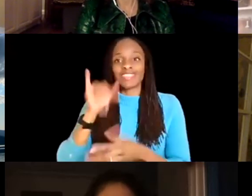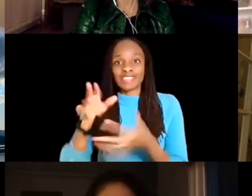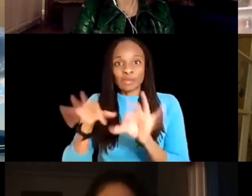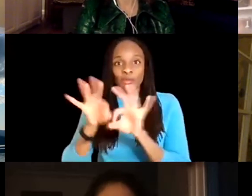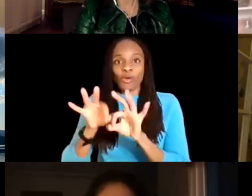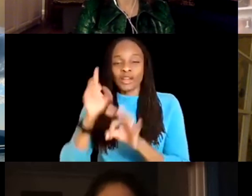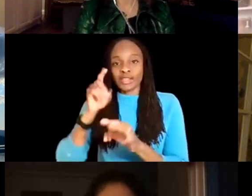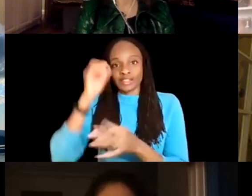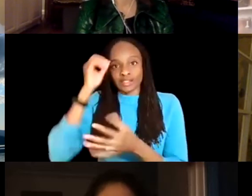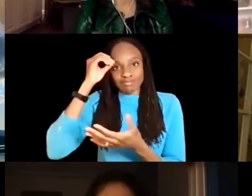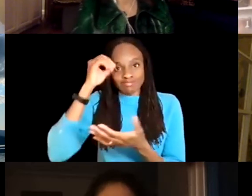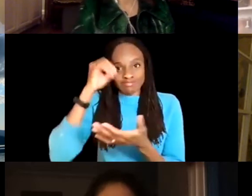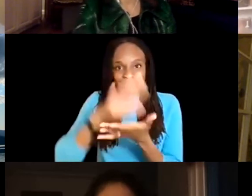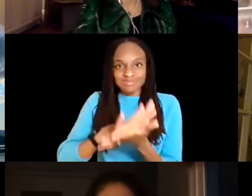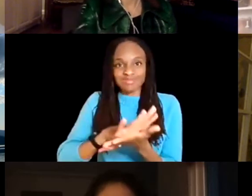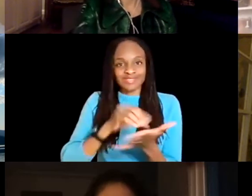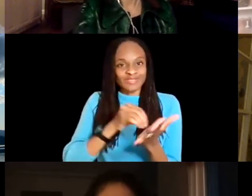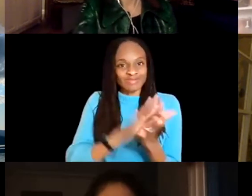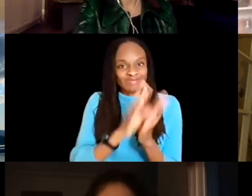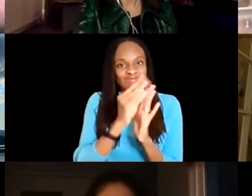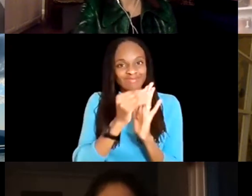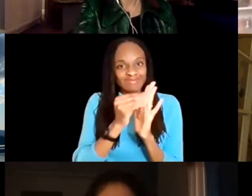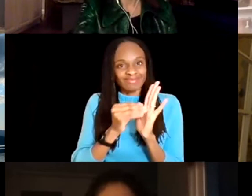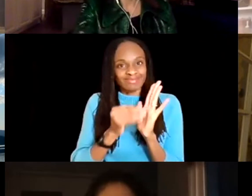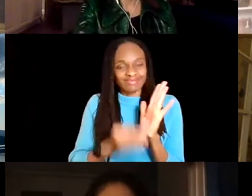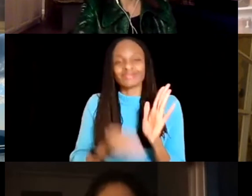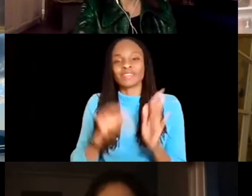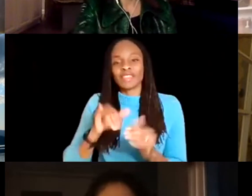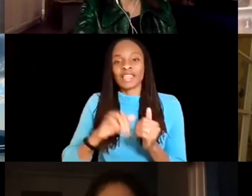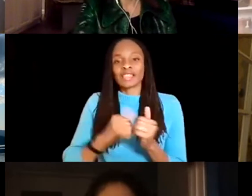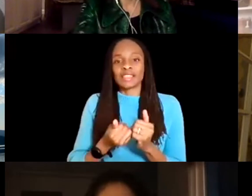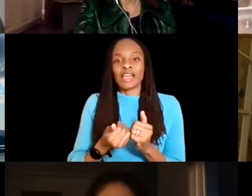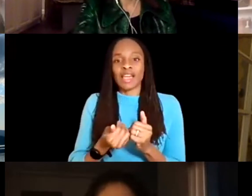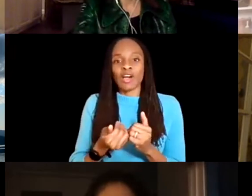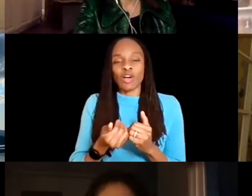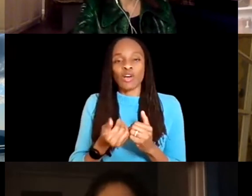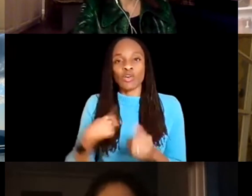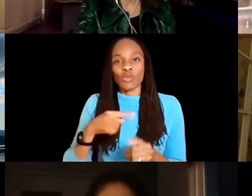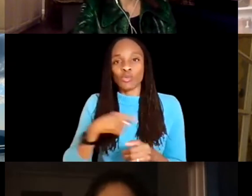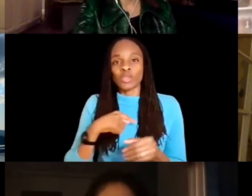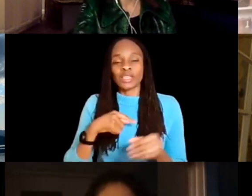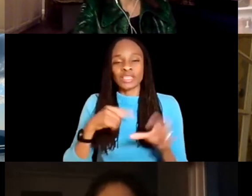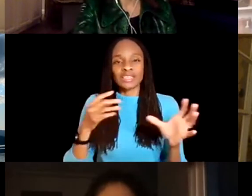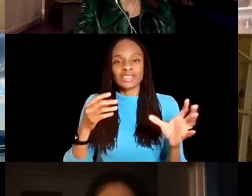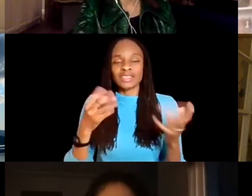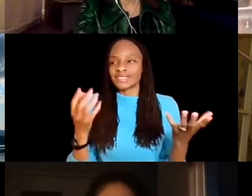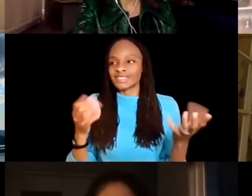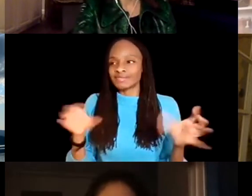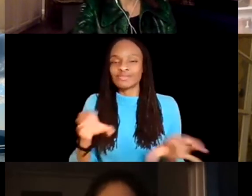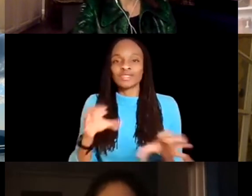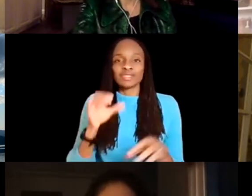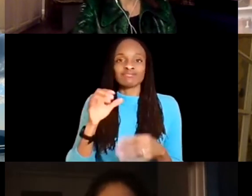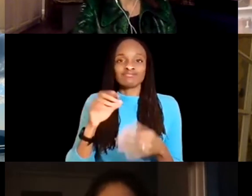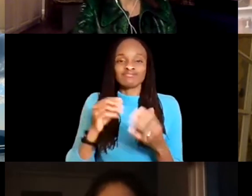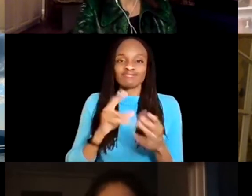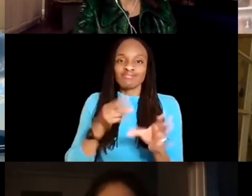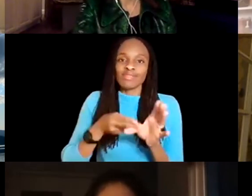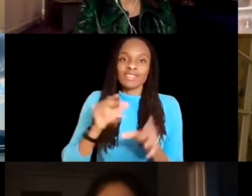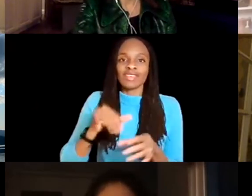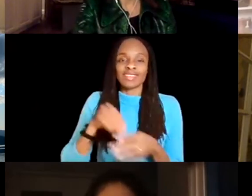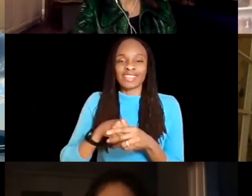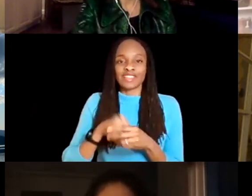write it down. So that's how we make everything into the format. So I think our thoughts and what we want